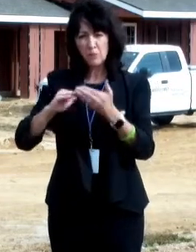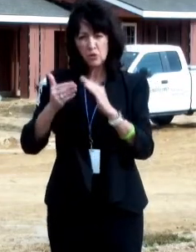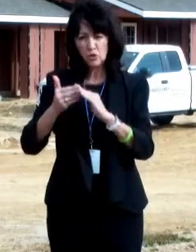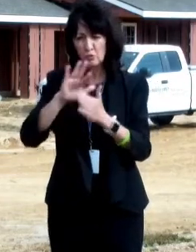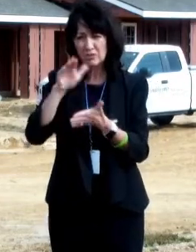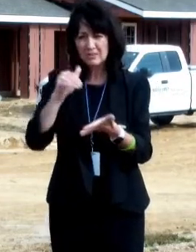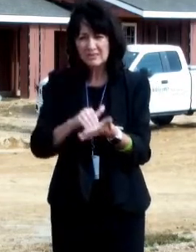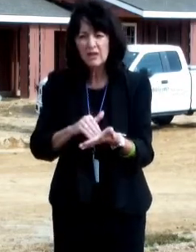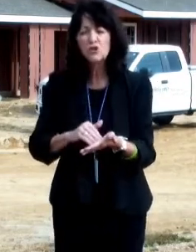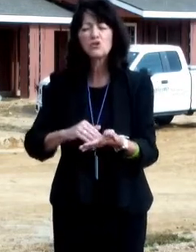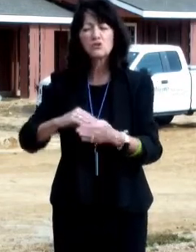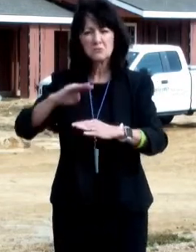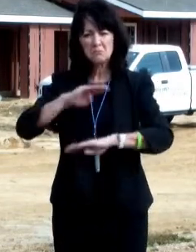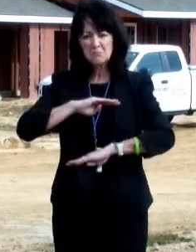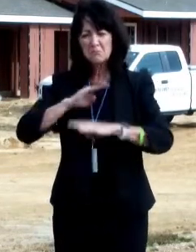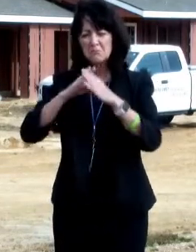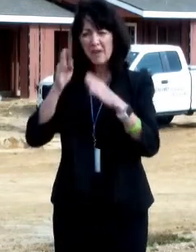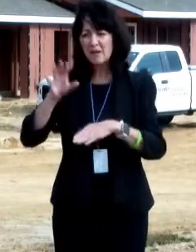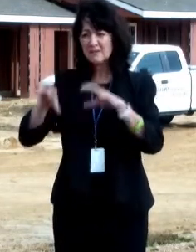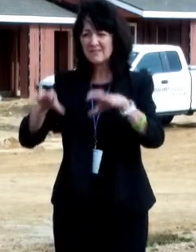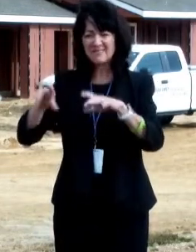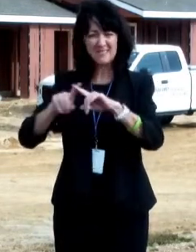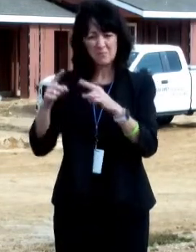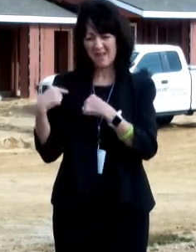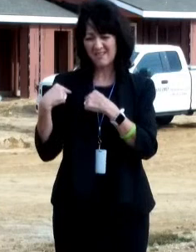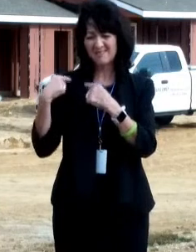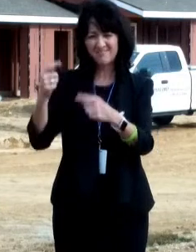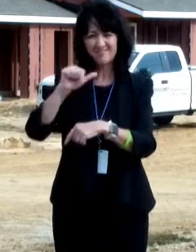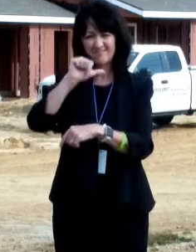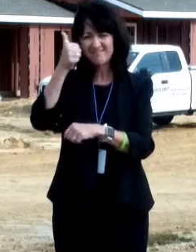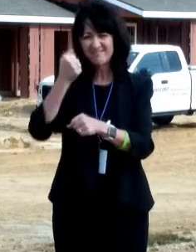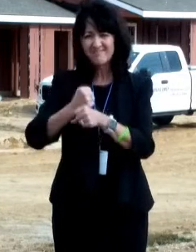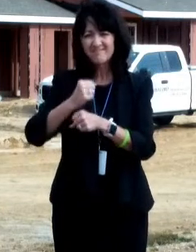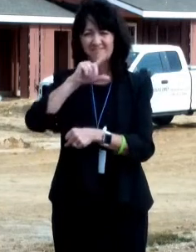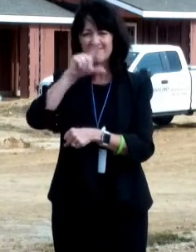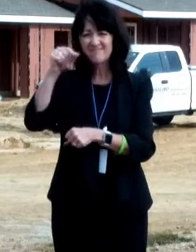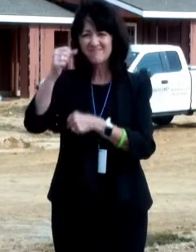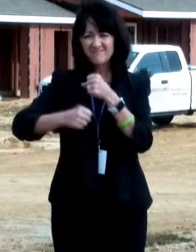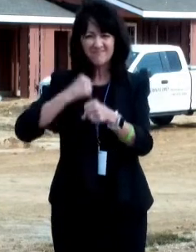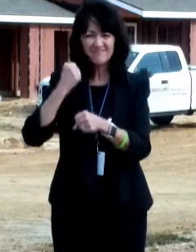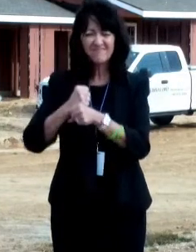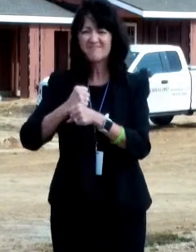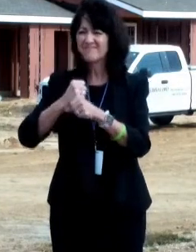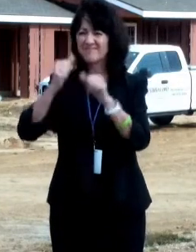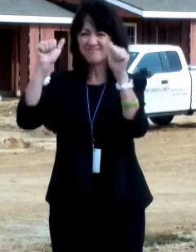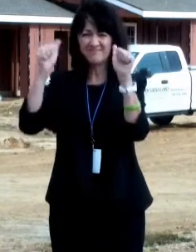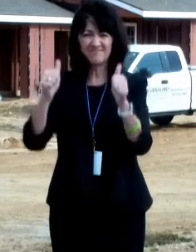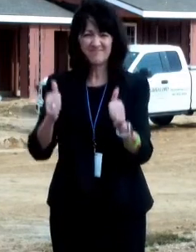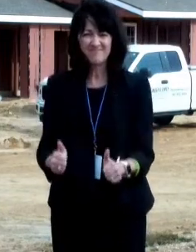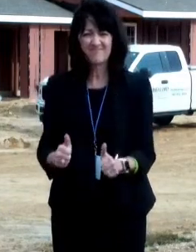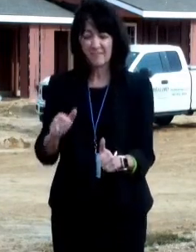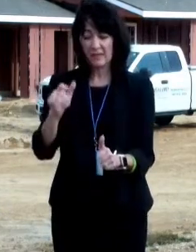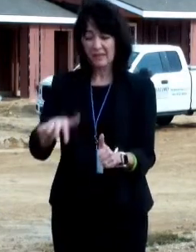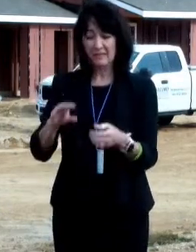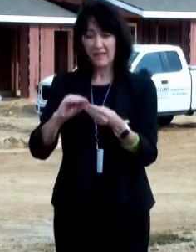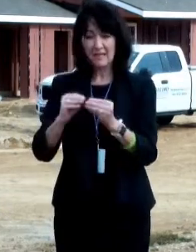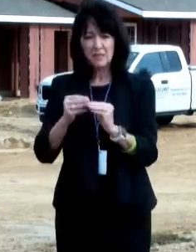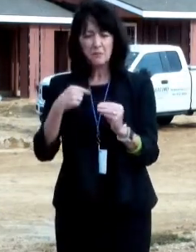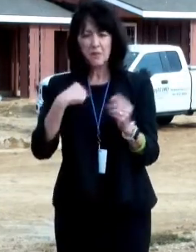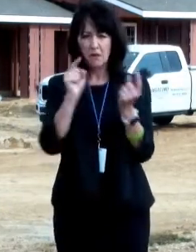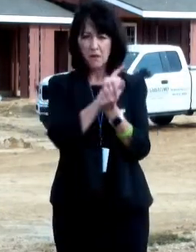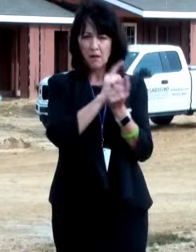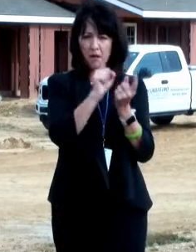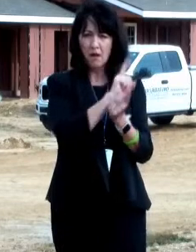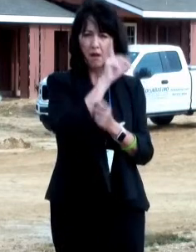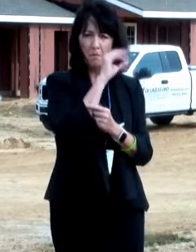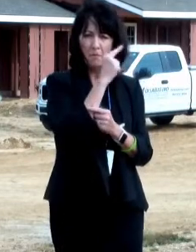vibrant community, but as we all know over recent decades has steadily sunk. And the numbers, when we've had a chance to meet, Logan and you and the work team have